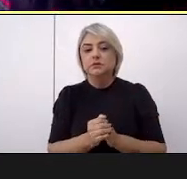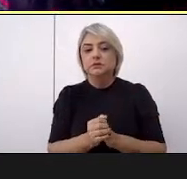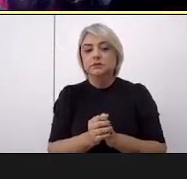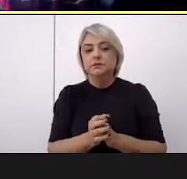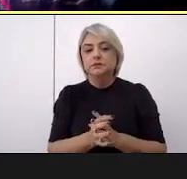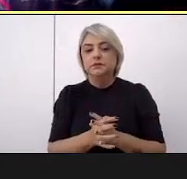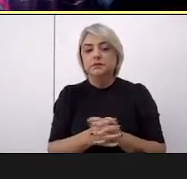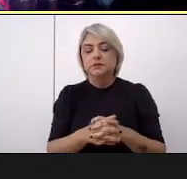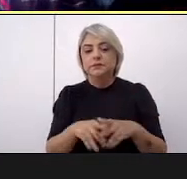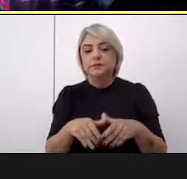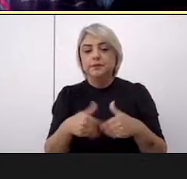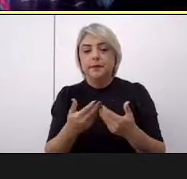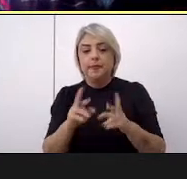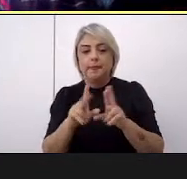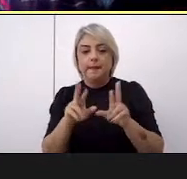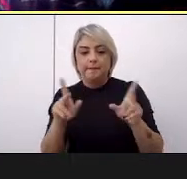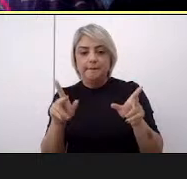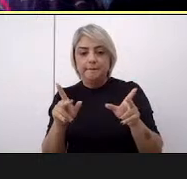professionals.